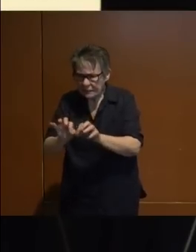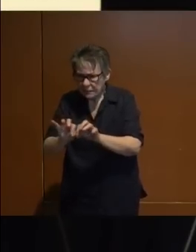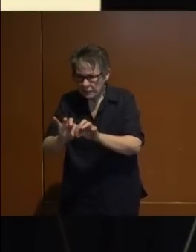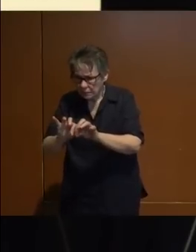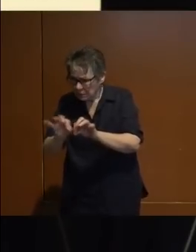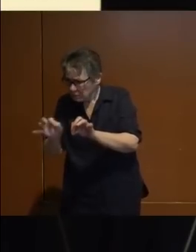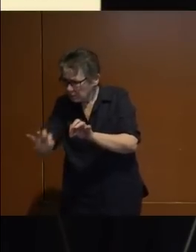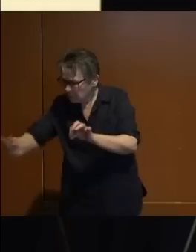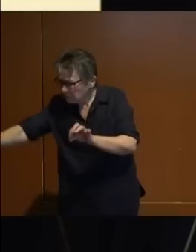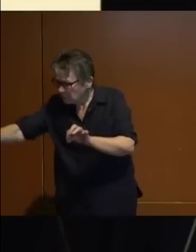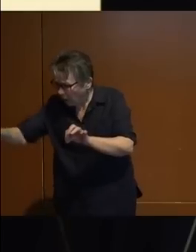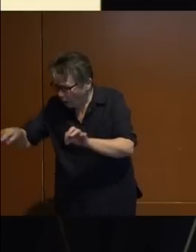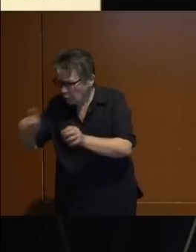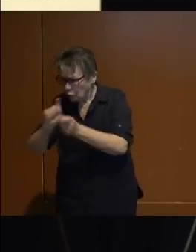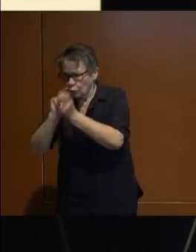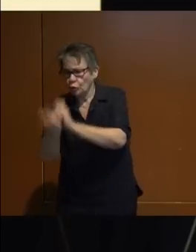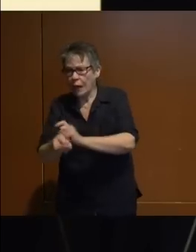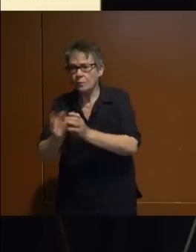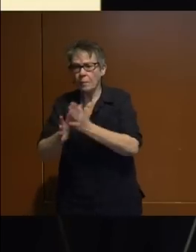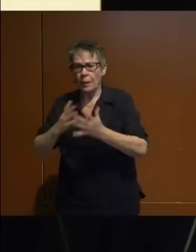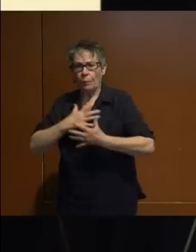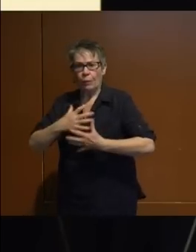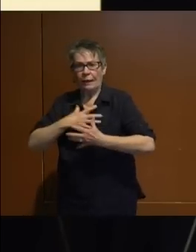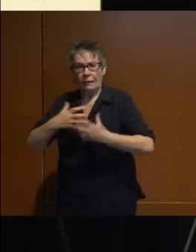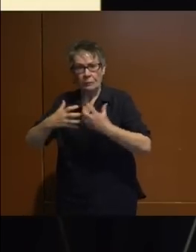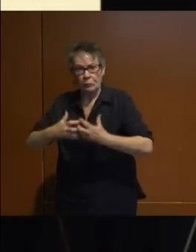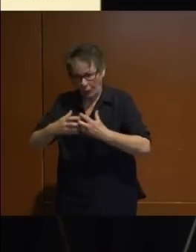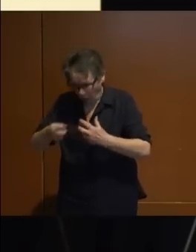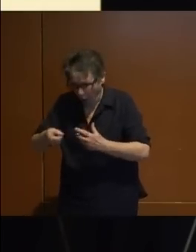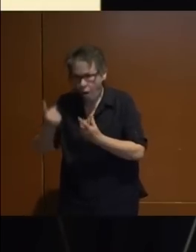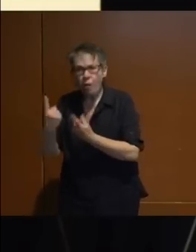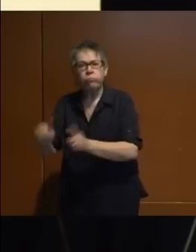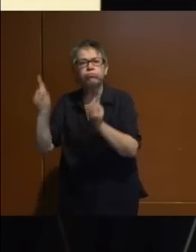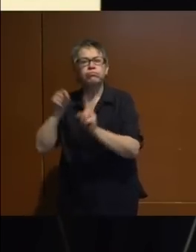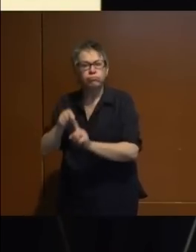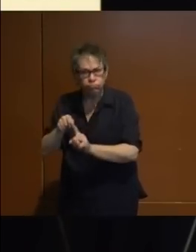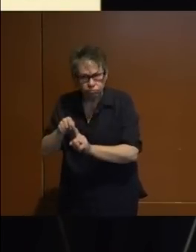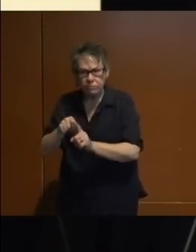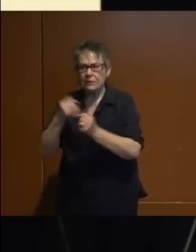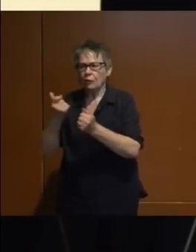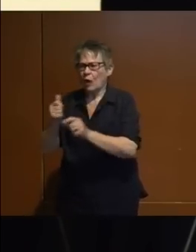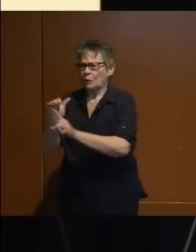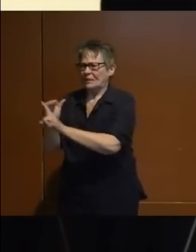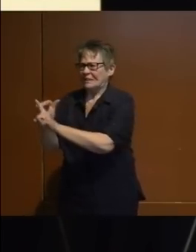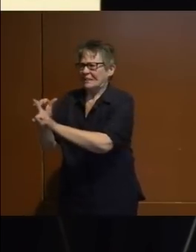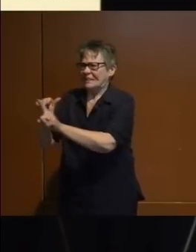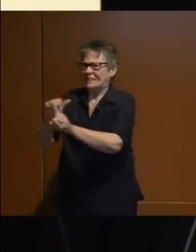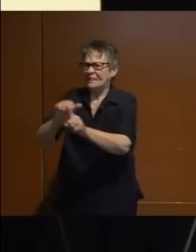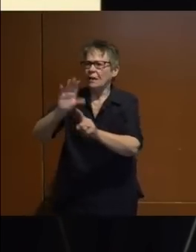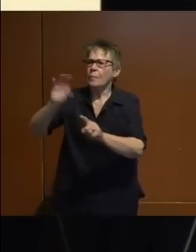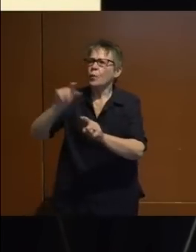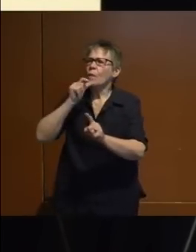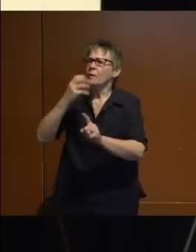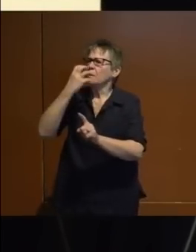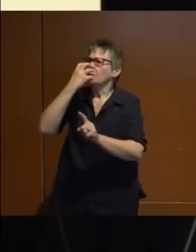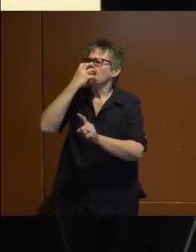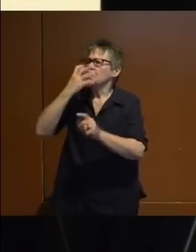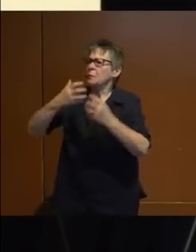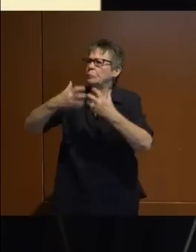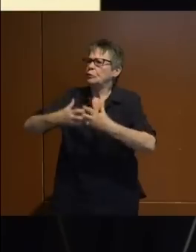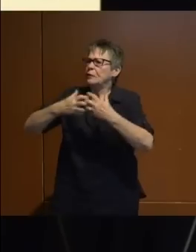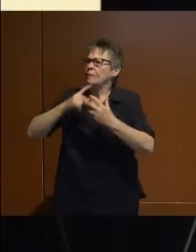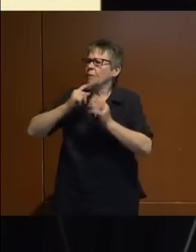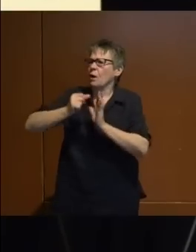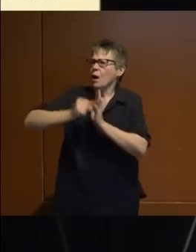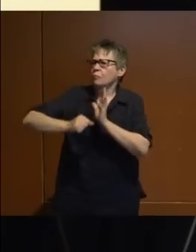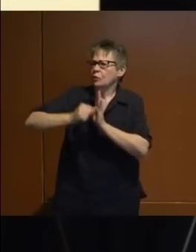ventilators. So we're collecting that now. I don't know how much we've collected. It's probably not as aggressive as we